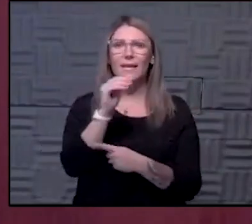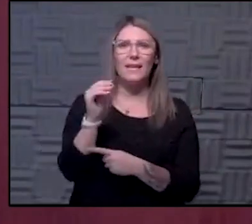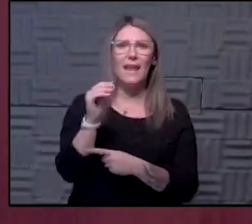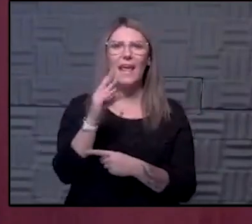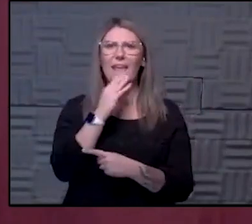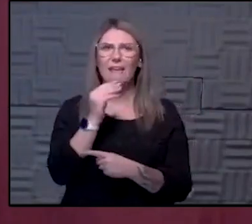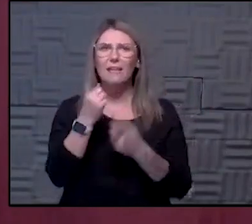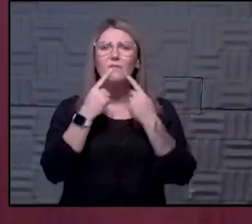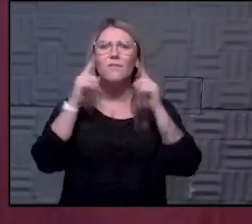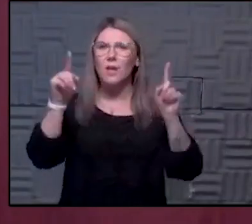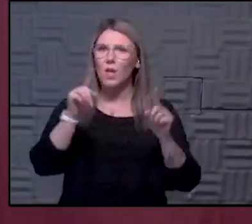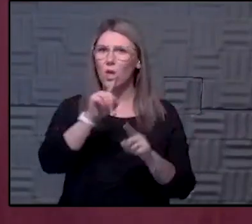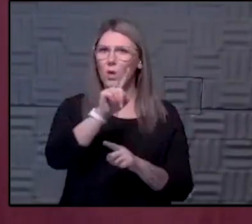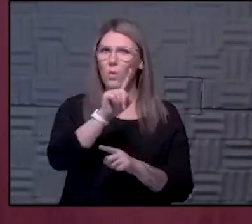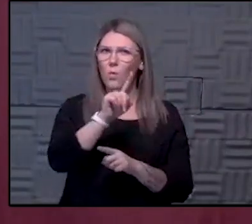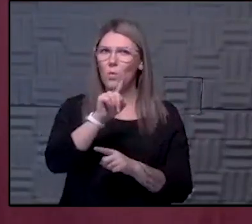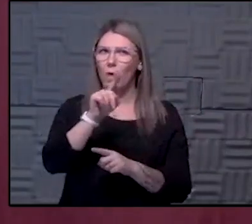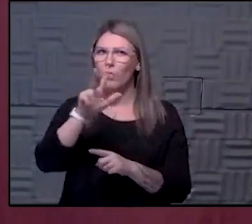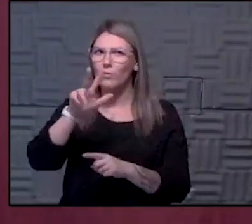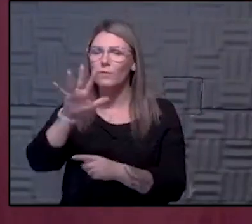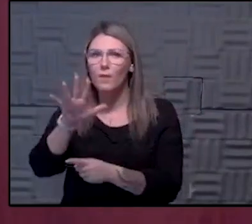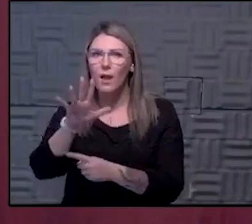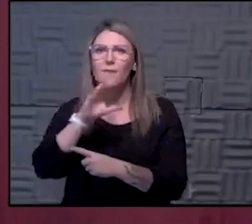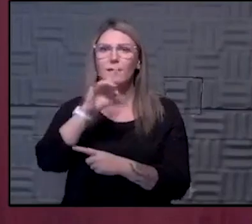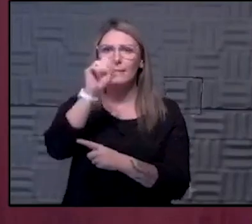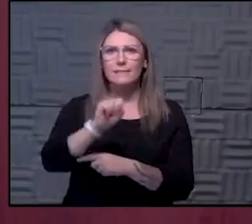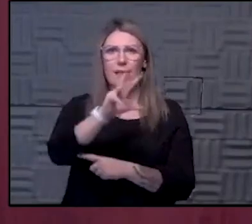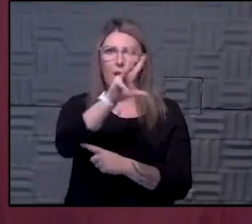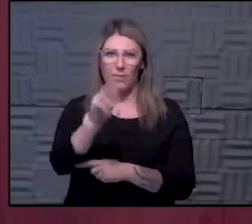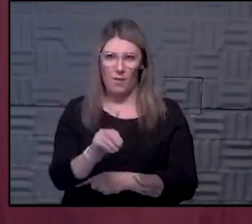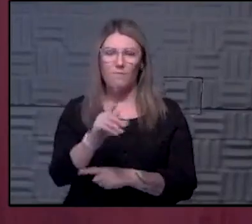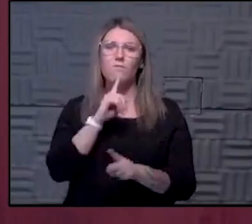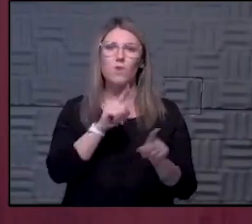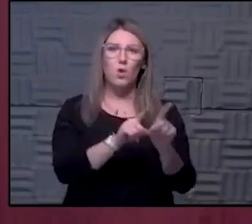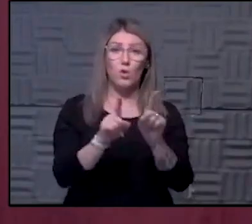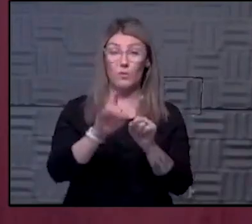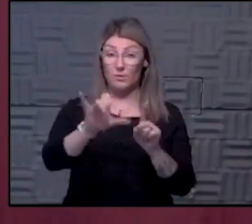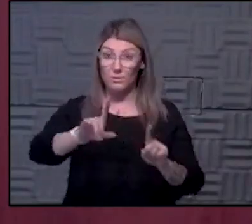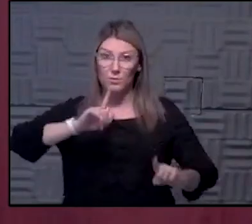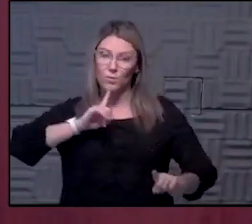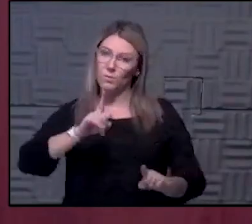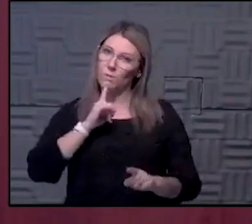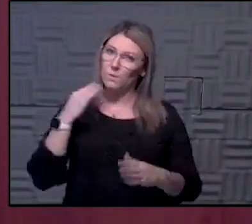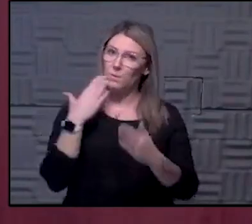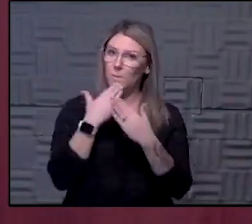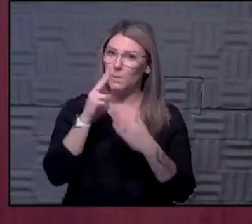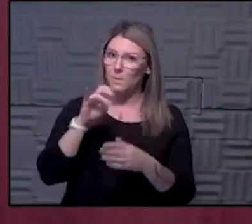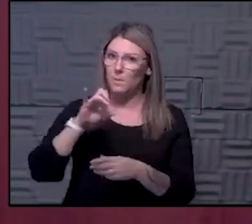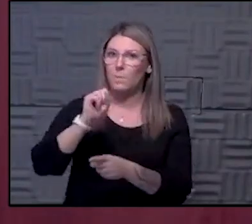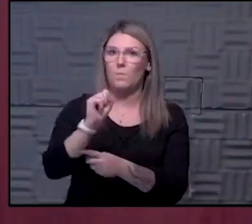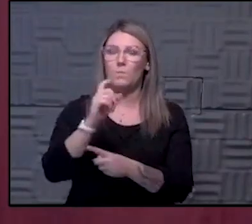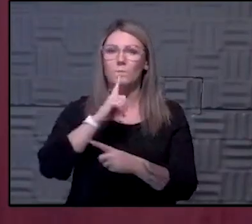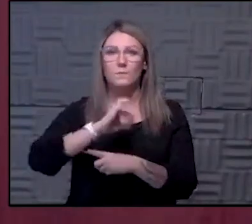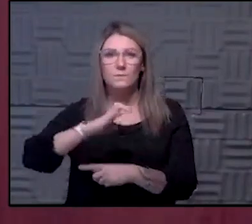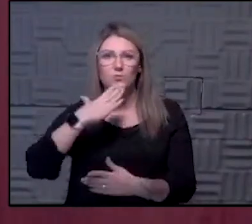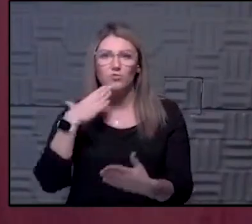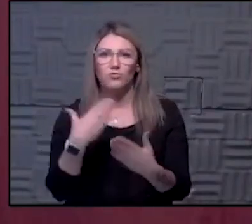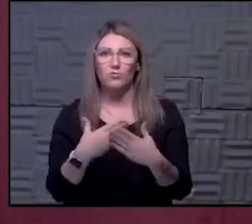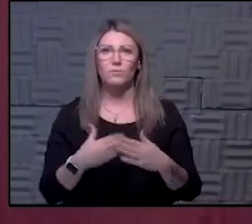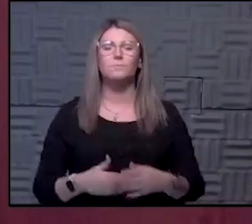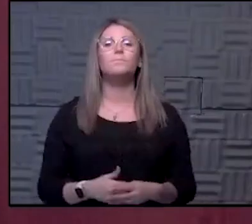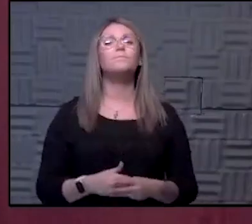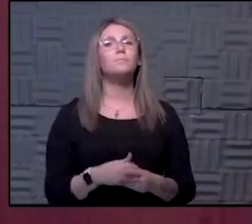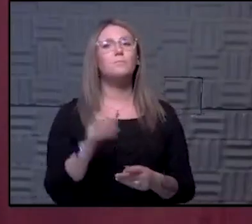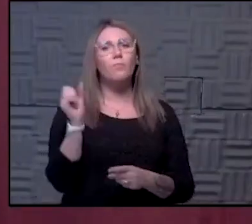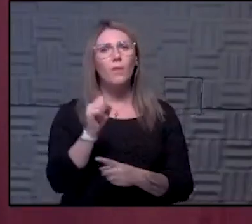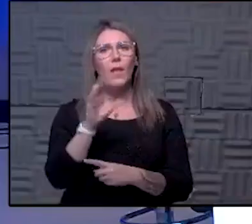it was effective against the 135 or 134, the South African one. And I think that's really good news for us, right? I think that's a really good thing. Yeah,